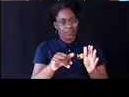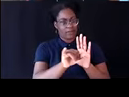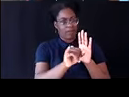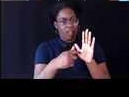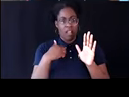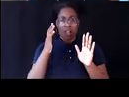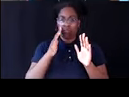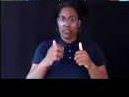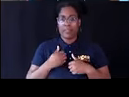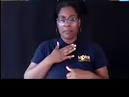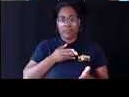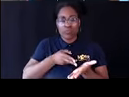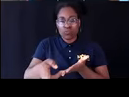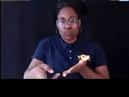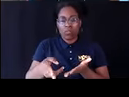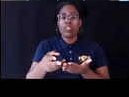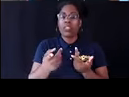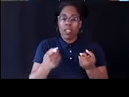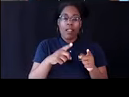Mary Jones was